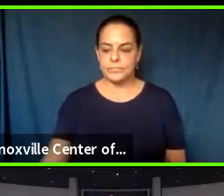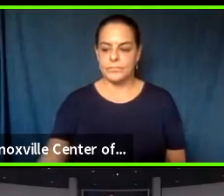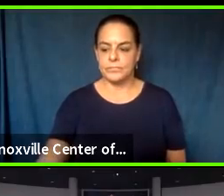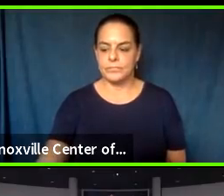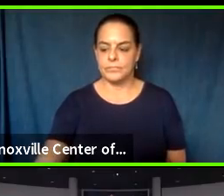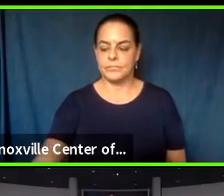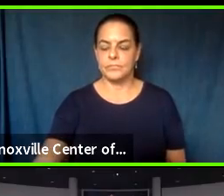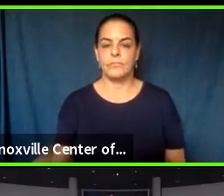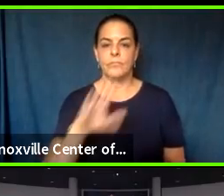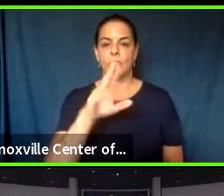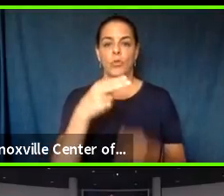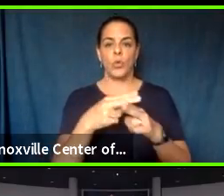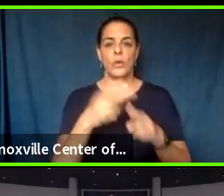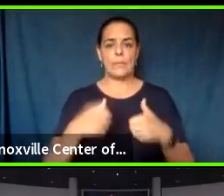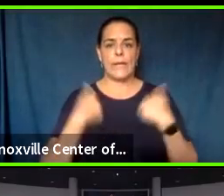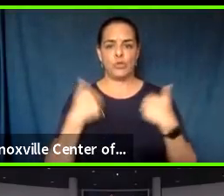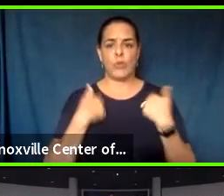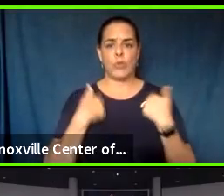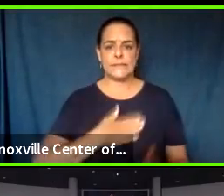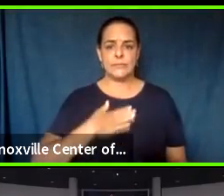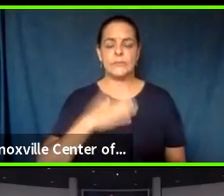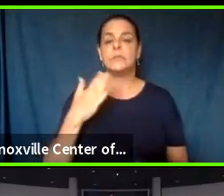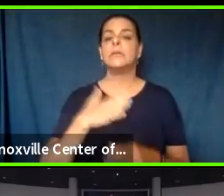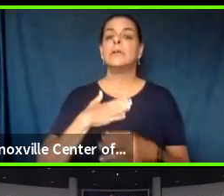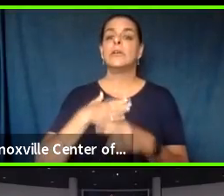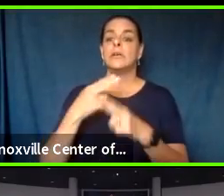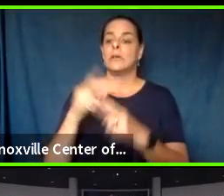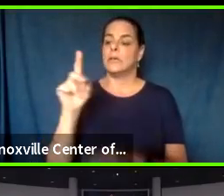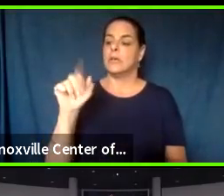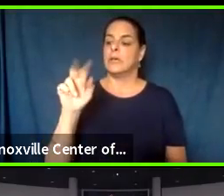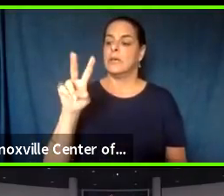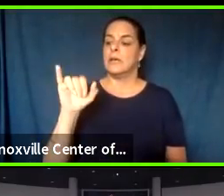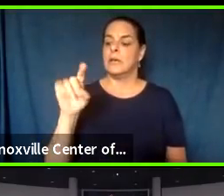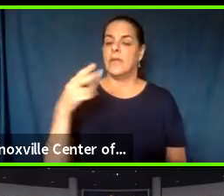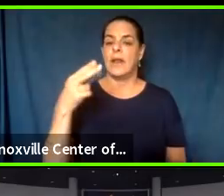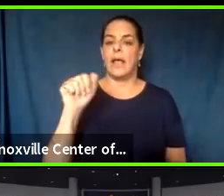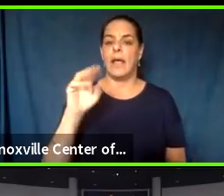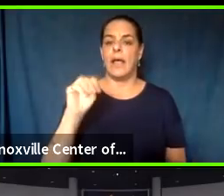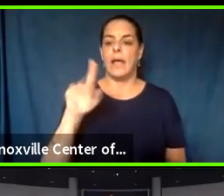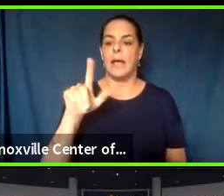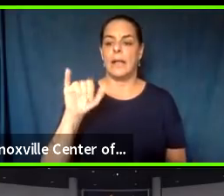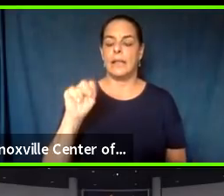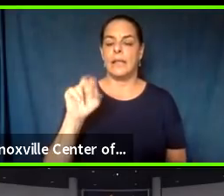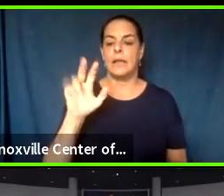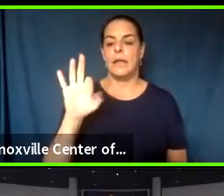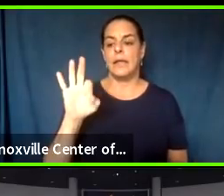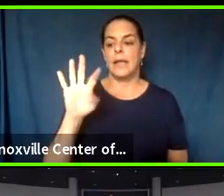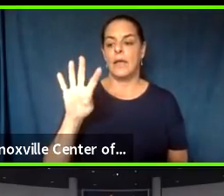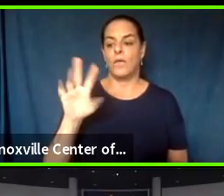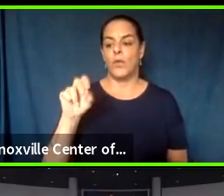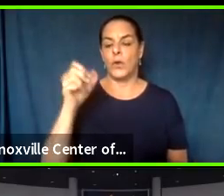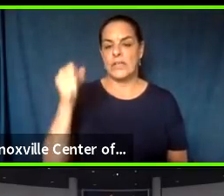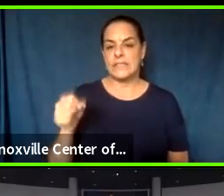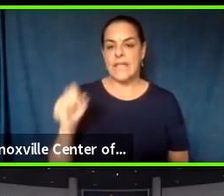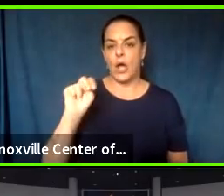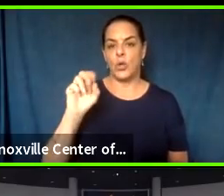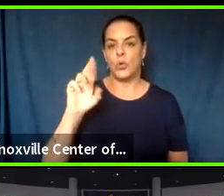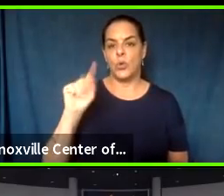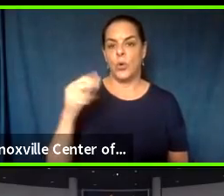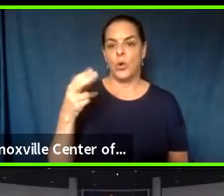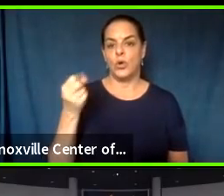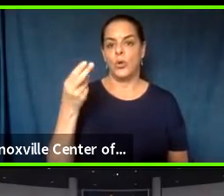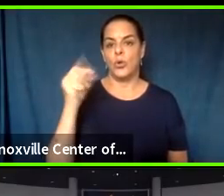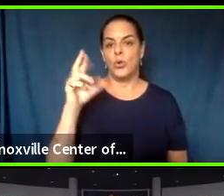Please state your name and address. My name is David Hamblin, 9430 South North Shore Drive here in